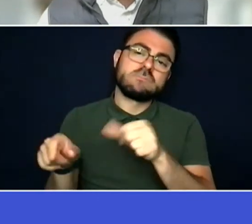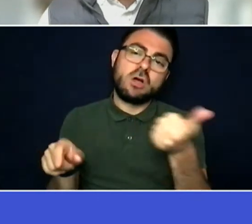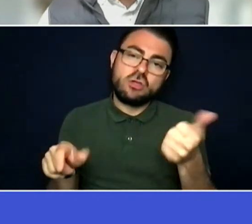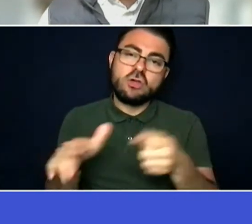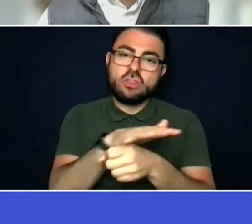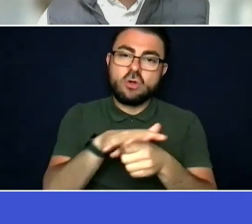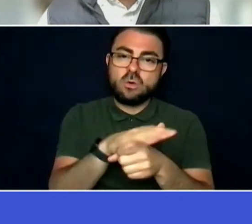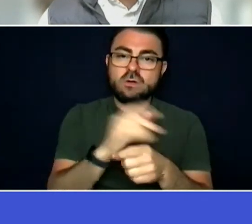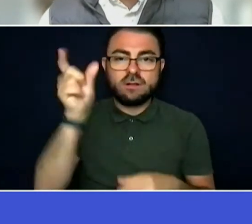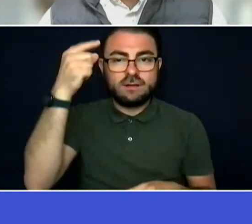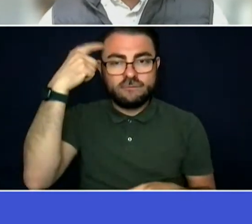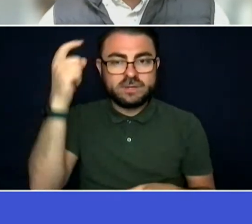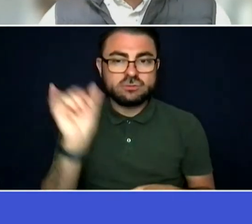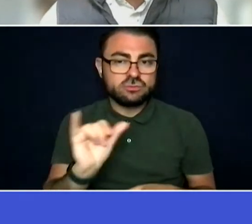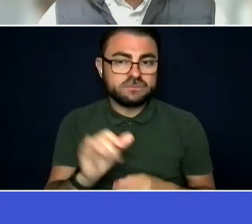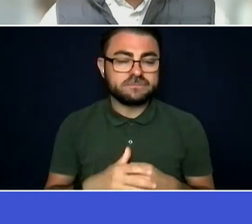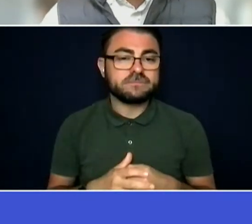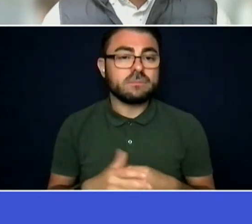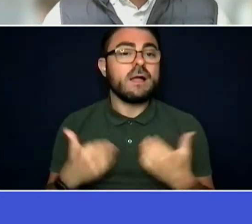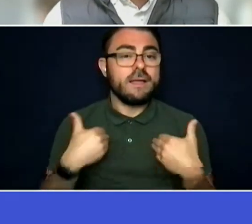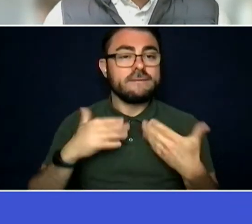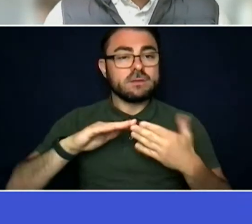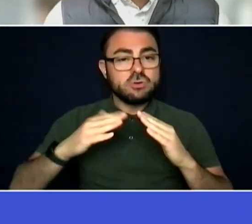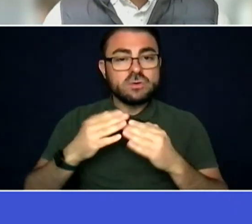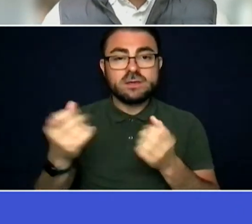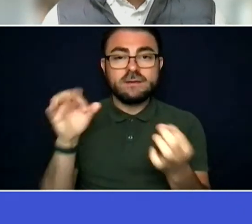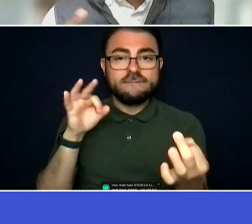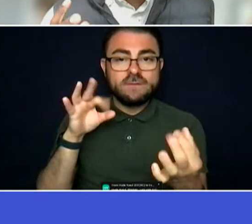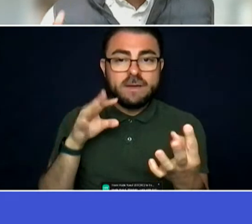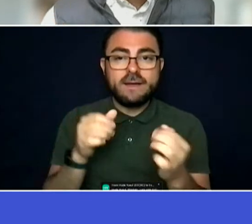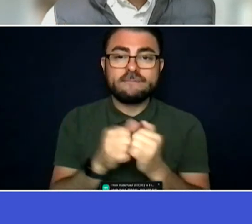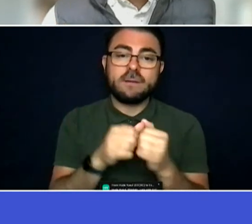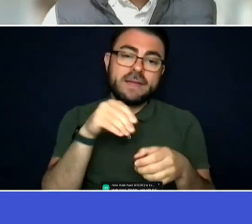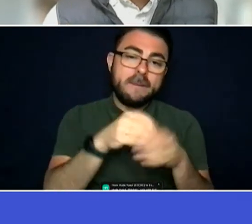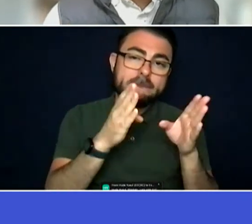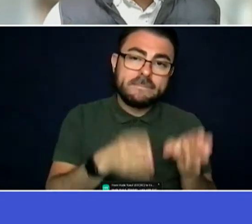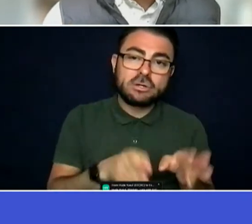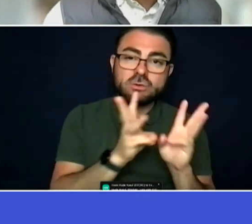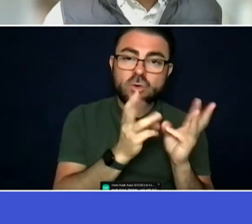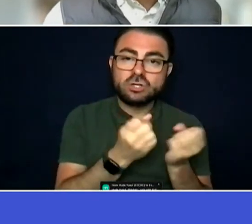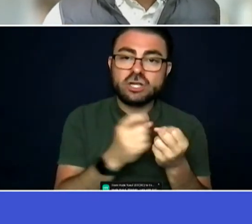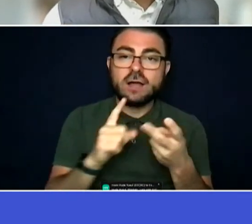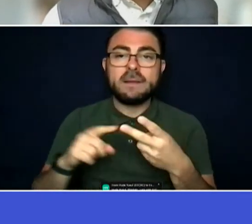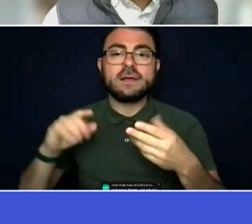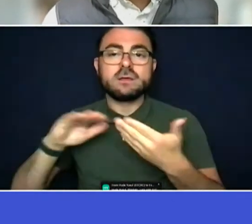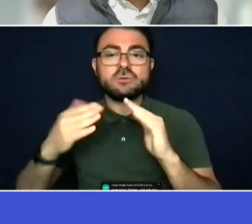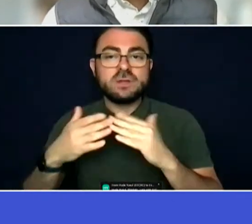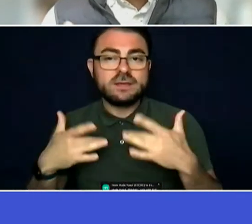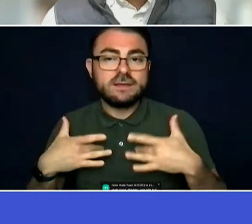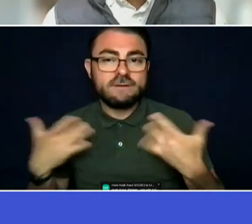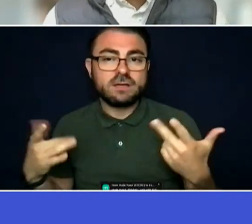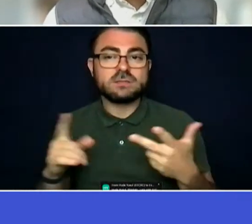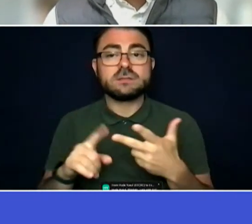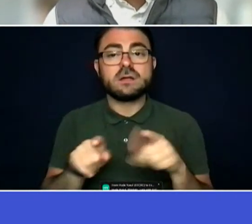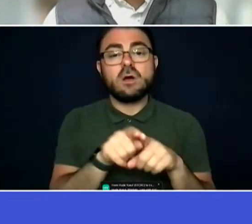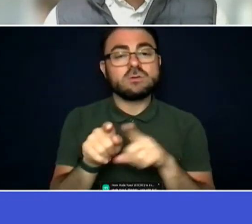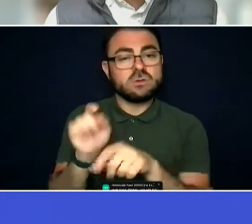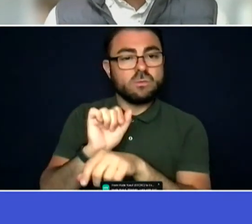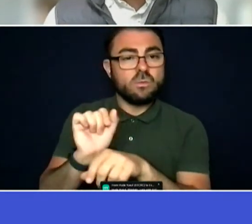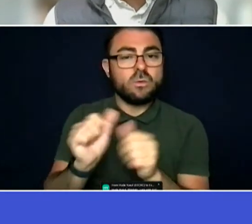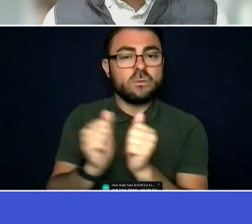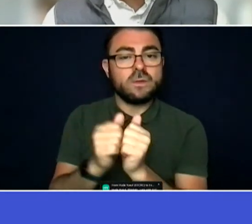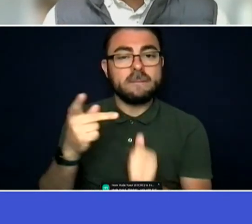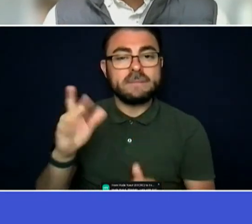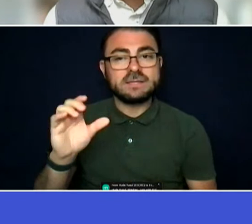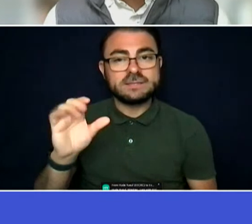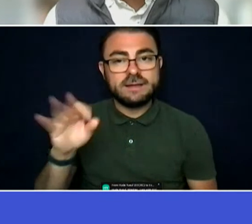We've brought in community inputs through virtual events, online surveys, in-person workshops, and we've engaged and worked with the PCEF committee, providing them regular monthly briefings